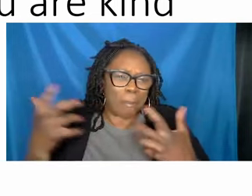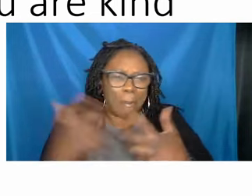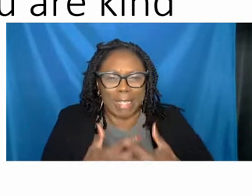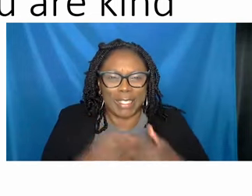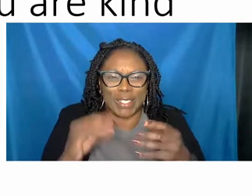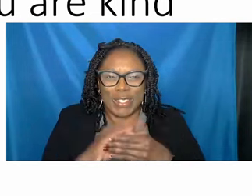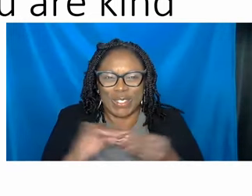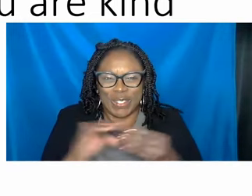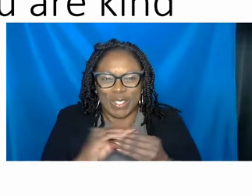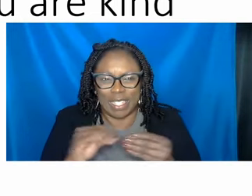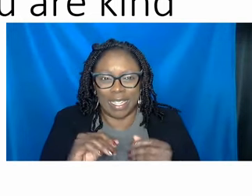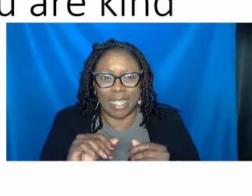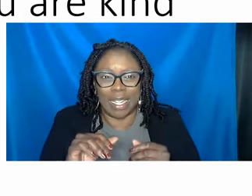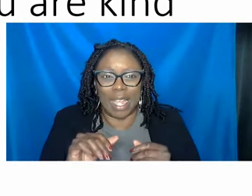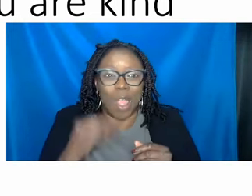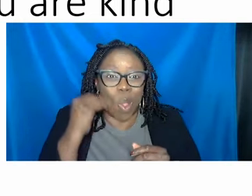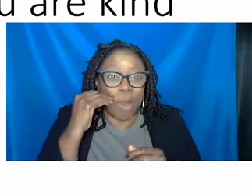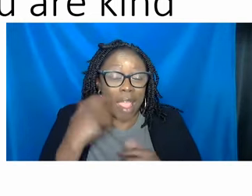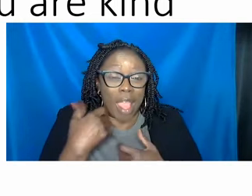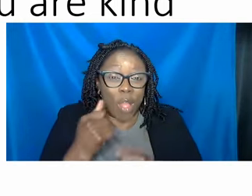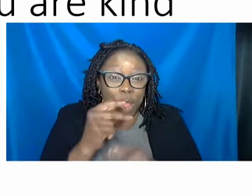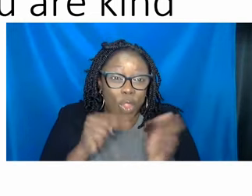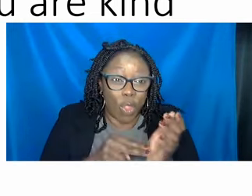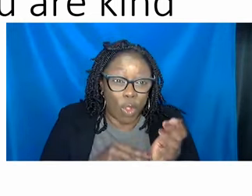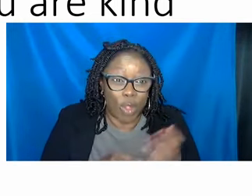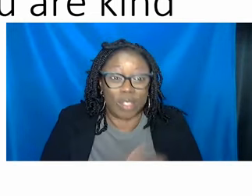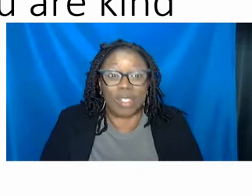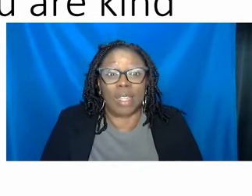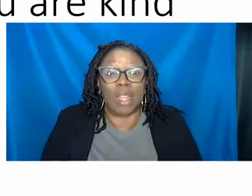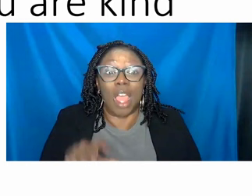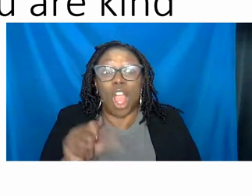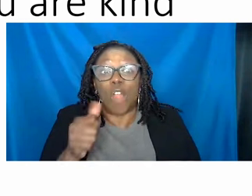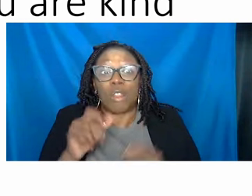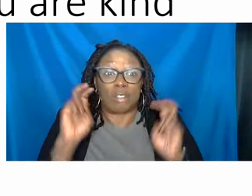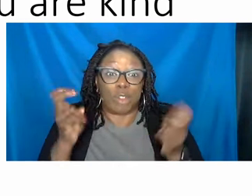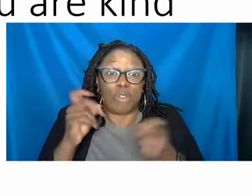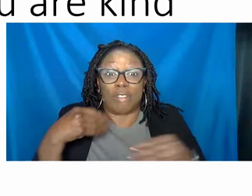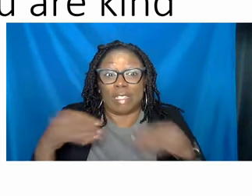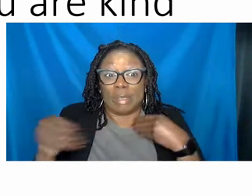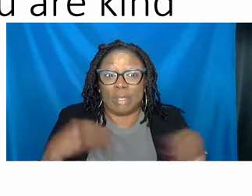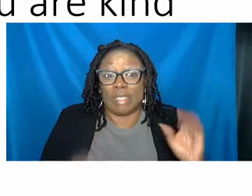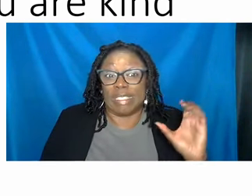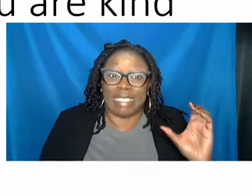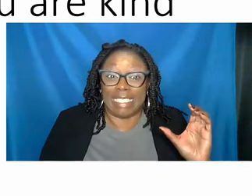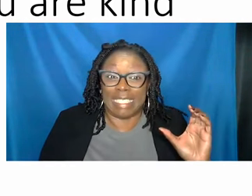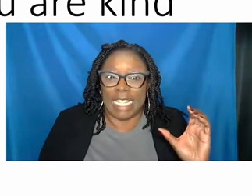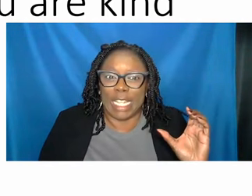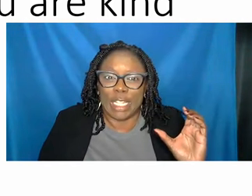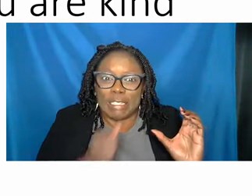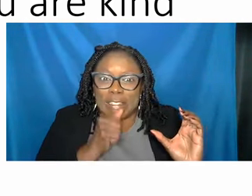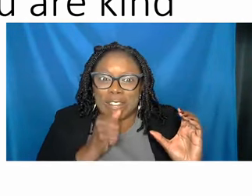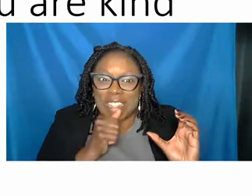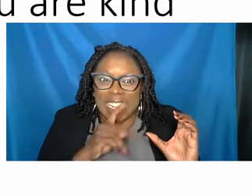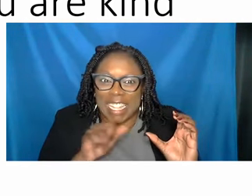MacGyver was a home health nurse extraordinaire. It's another term for flexibility. He played a secret agent on